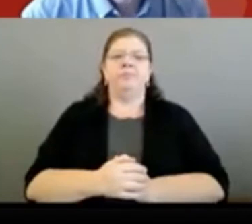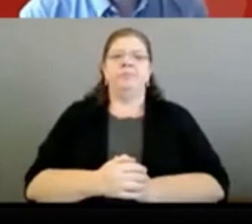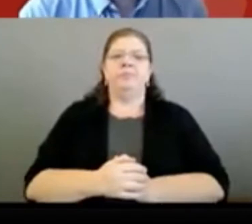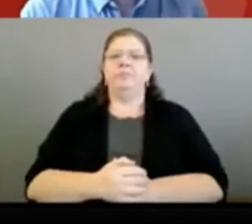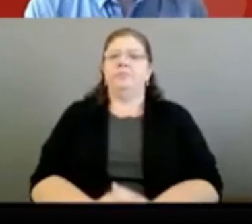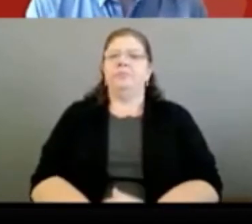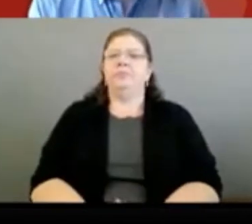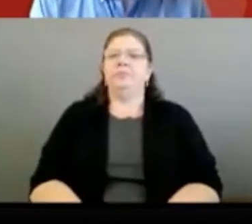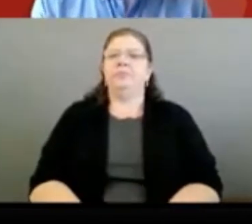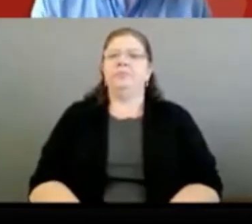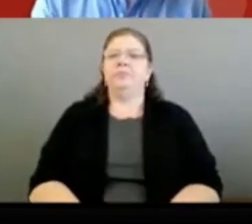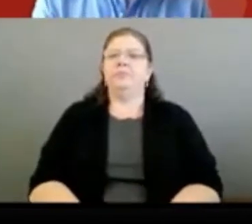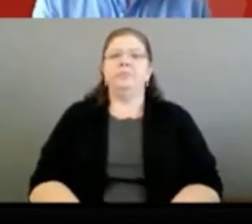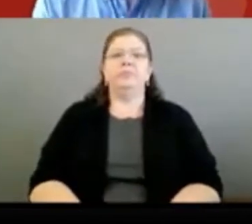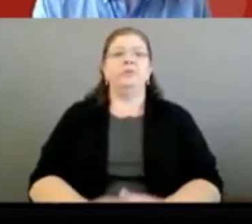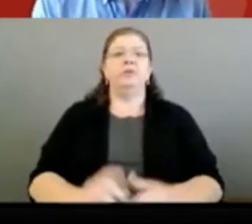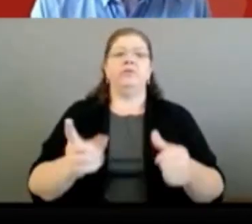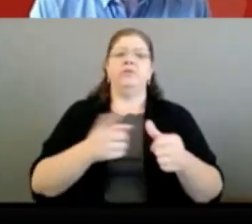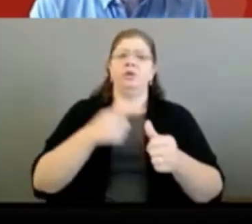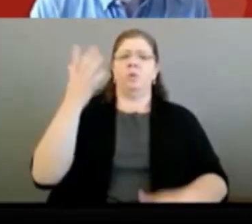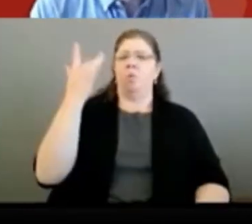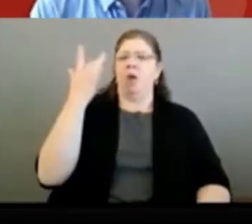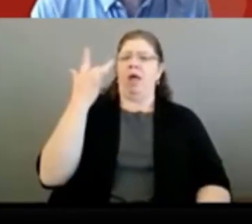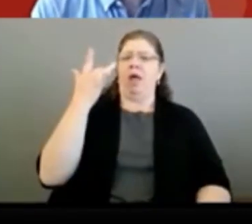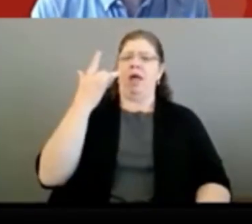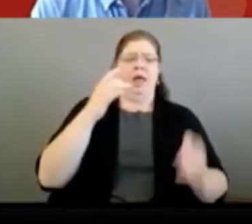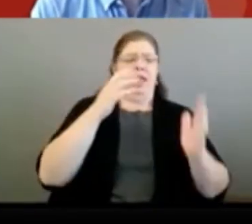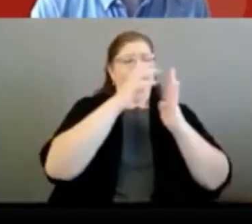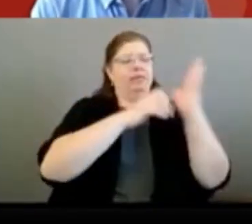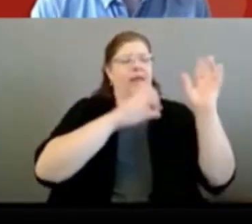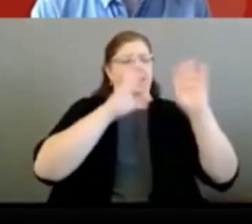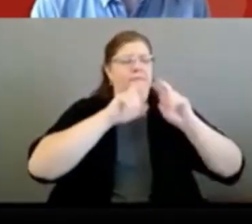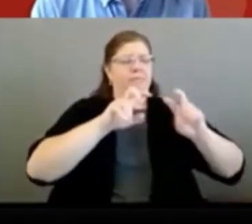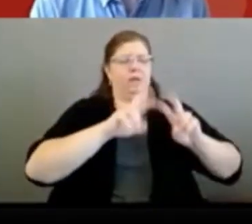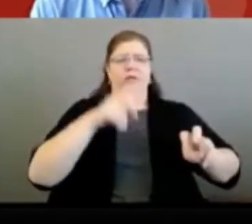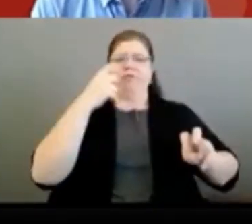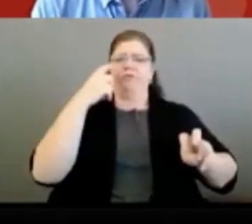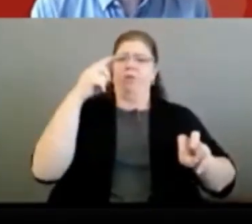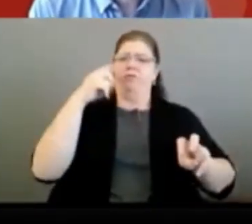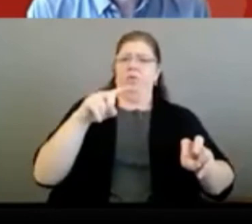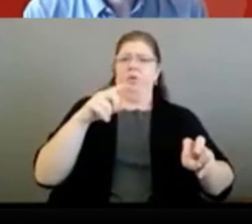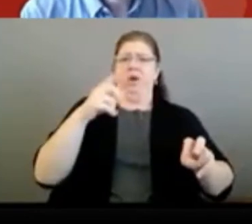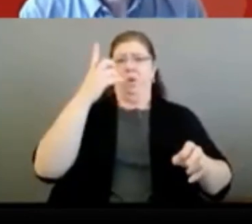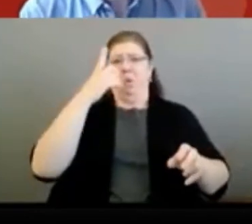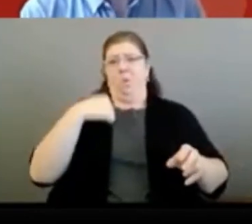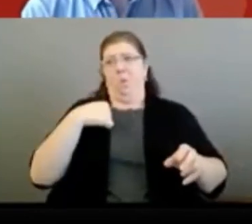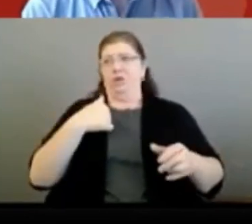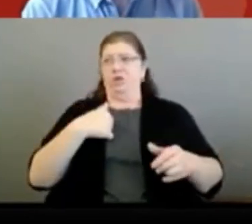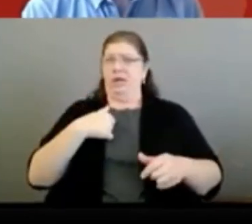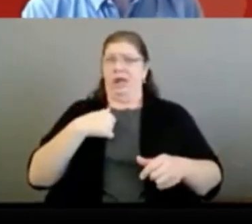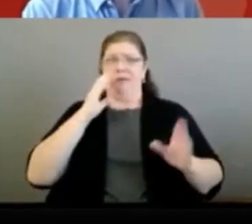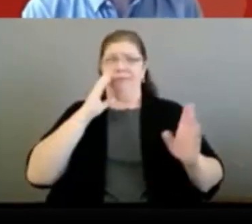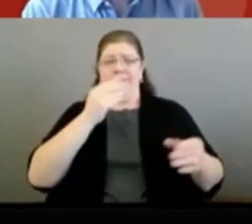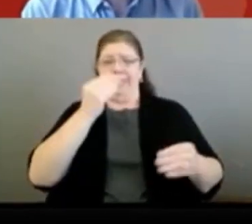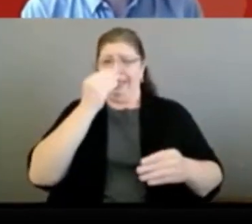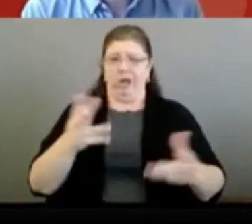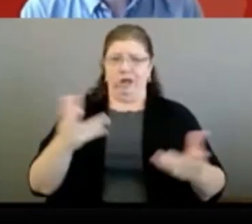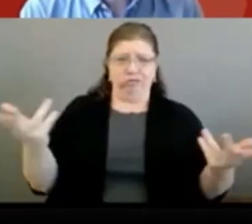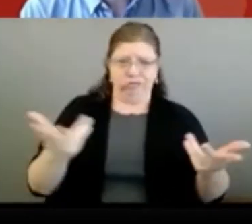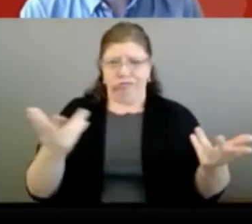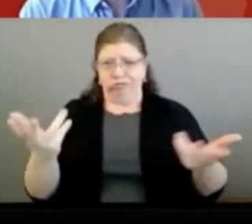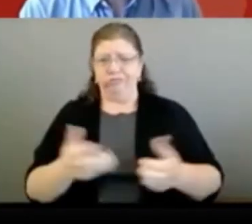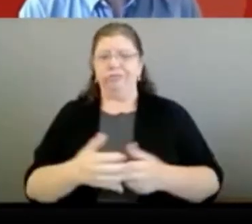So first, why text mining? What actually is text mining? Well, why should I care? First off, there's been